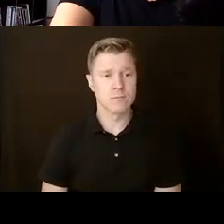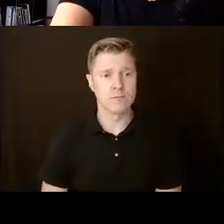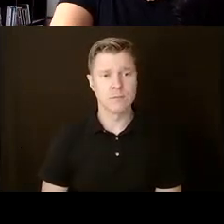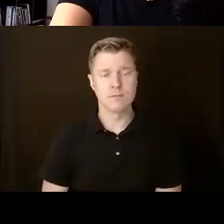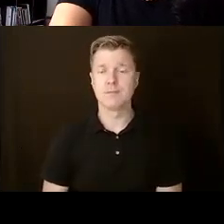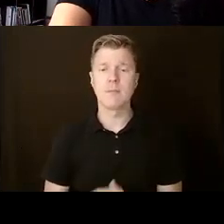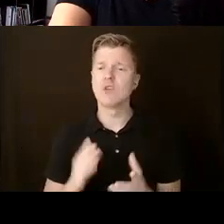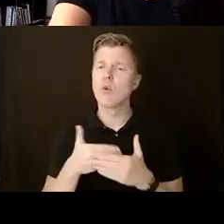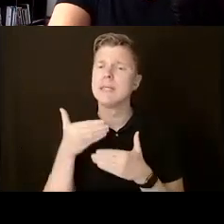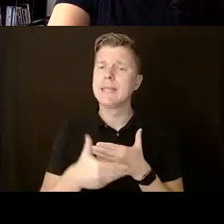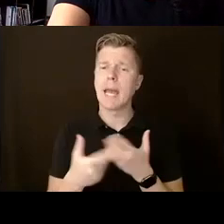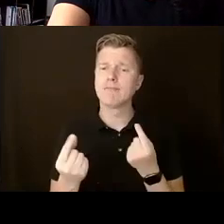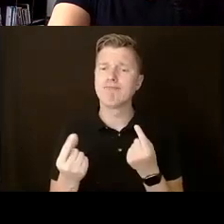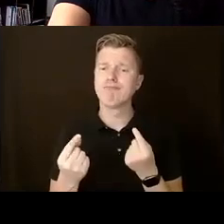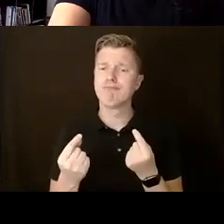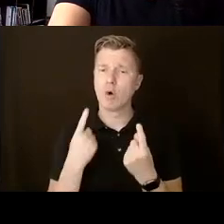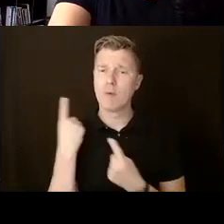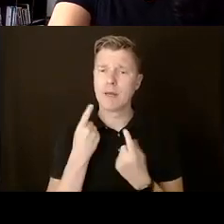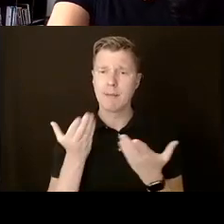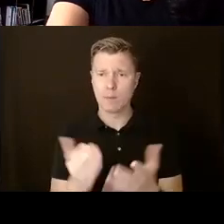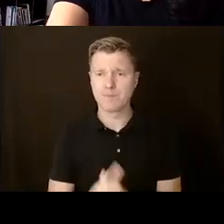next steps that folks are thinking about?